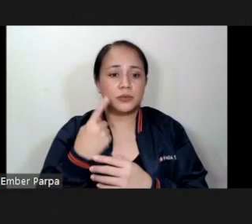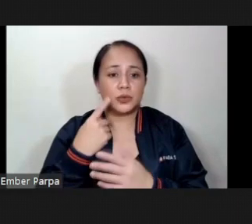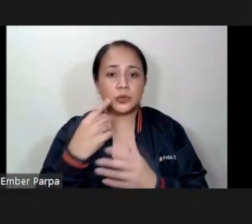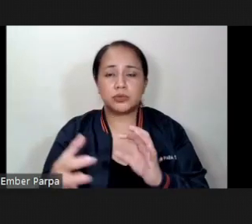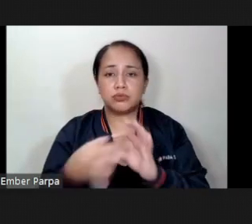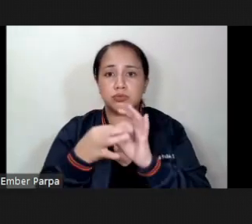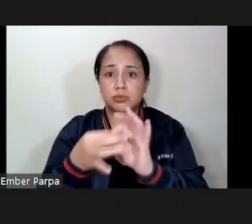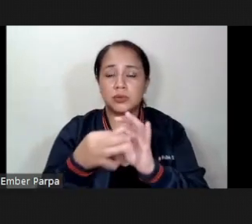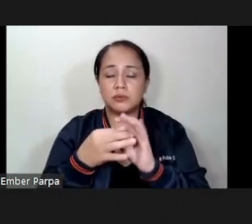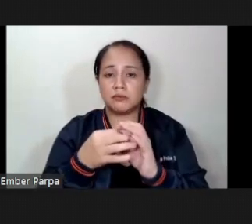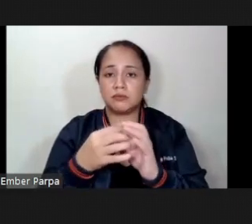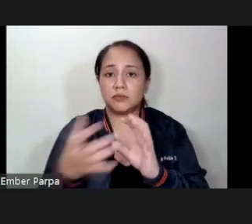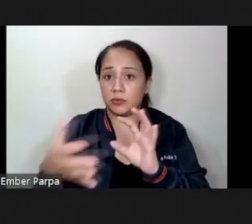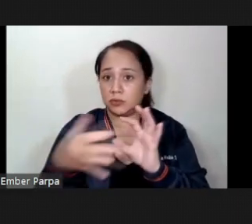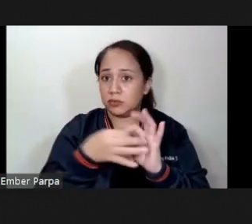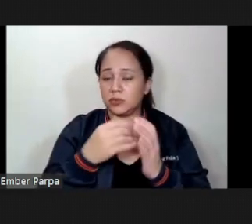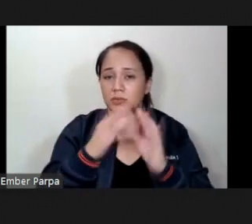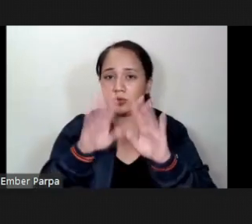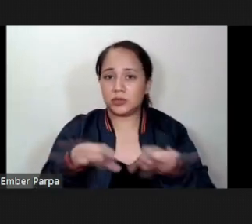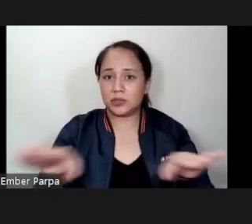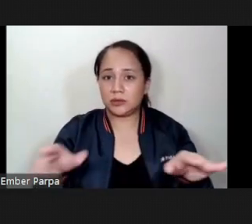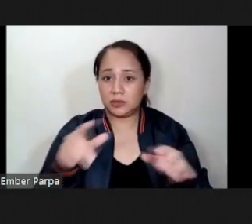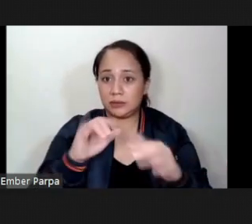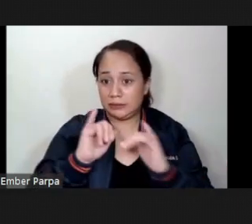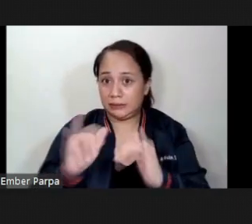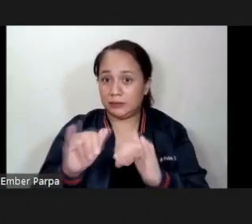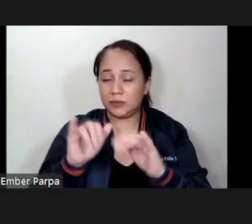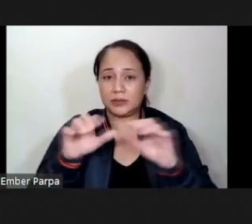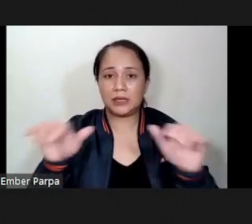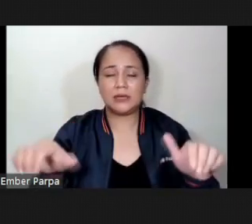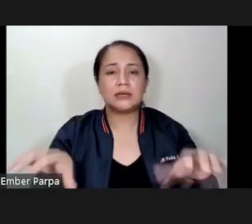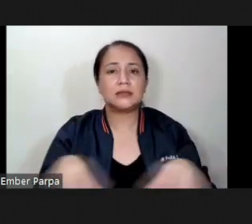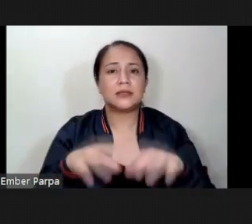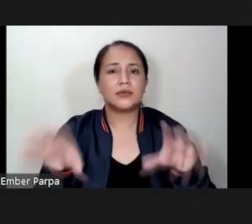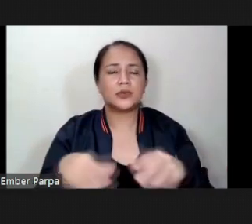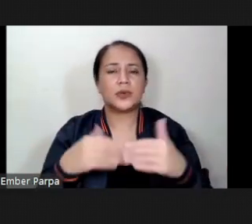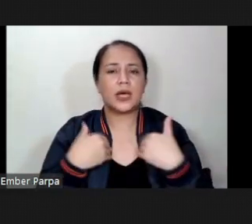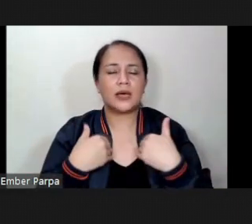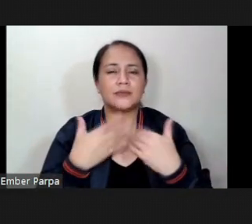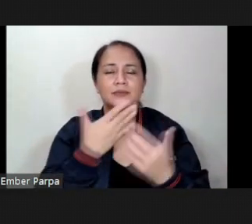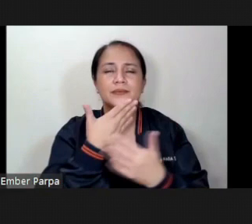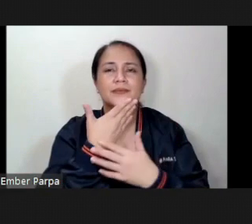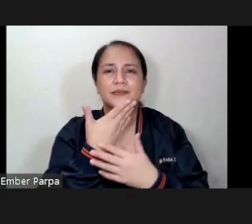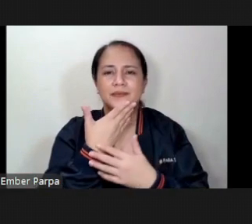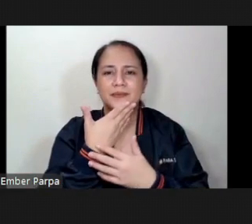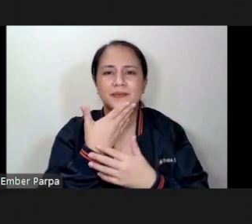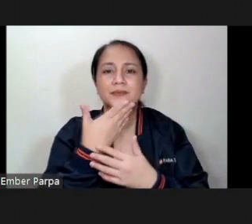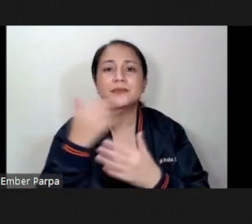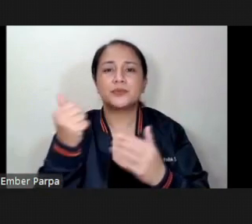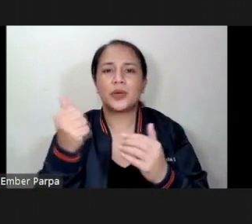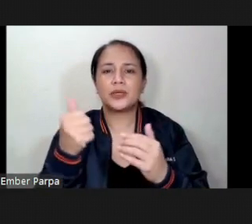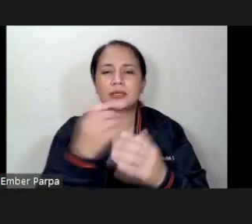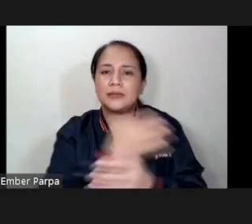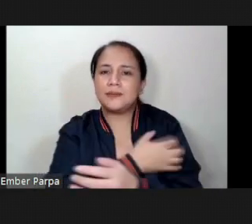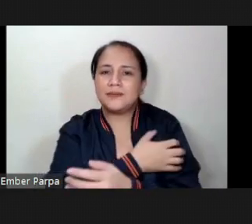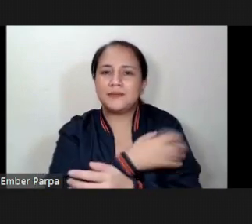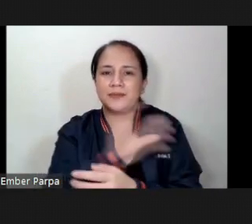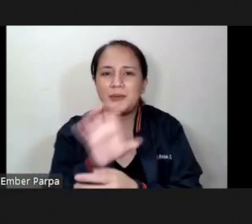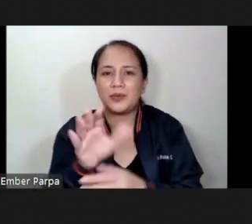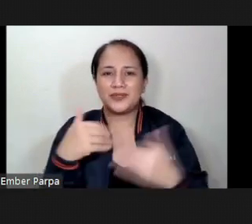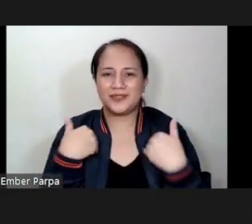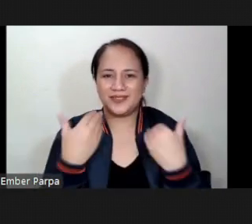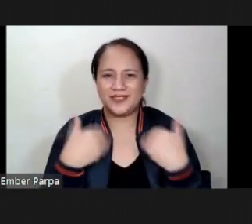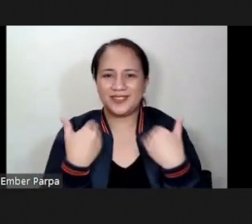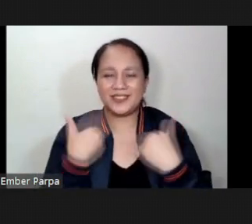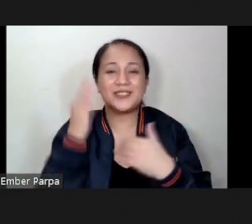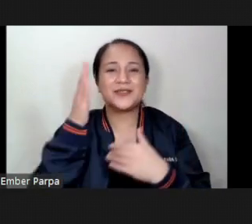engaging children more through this kind of activity, we will have a better empowered youth